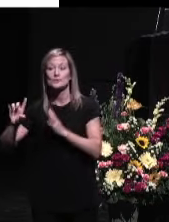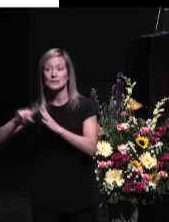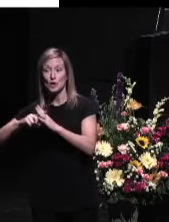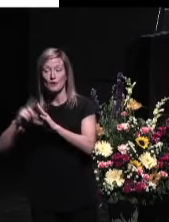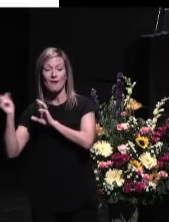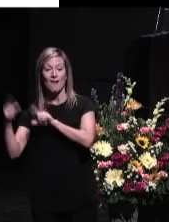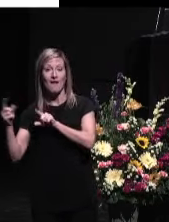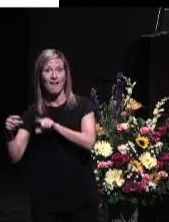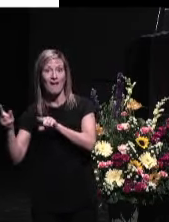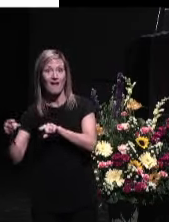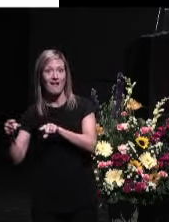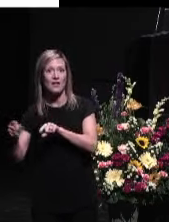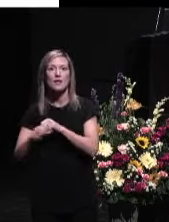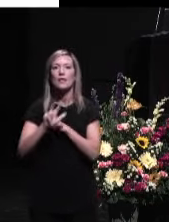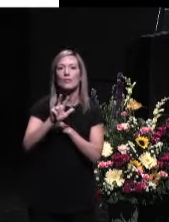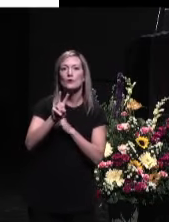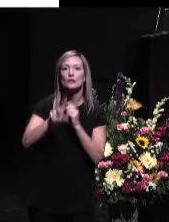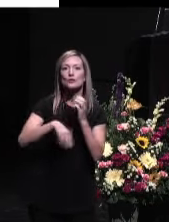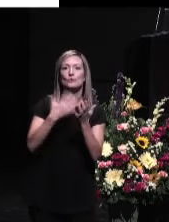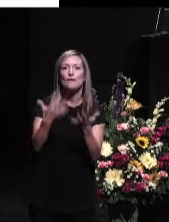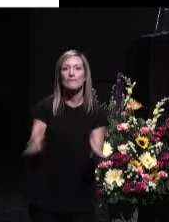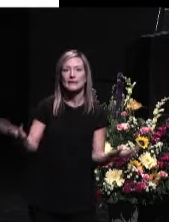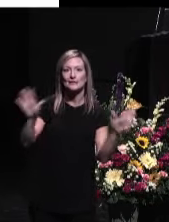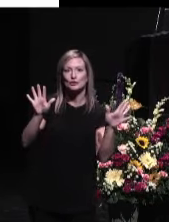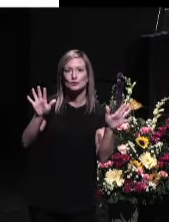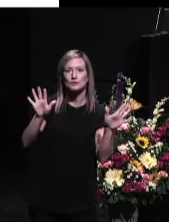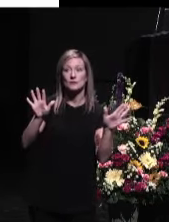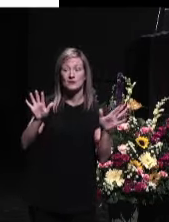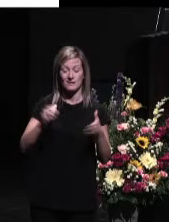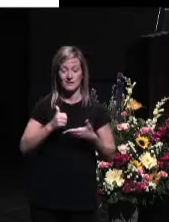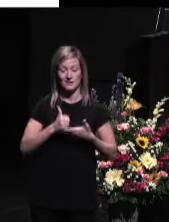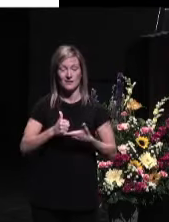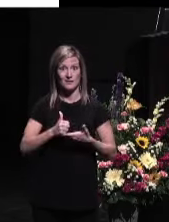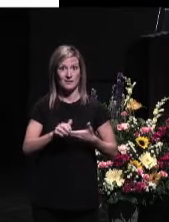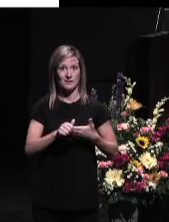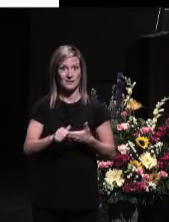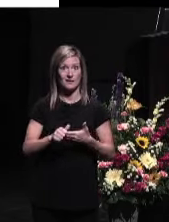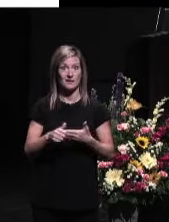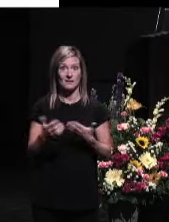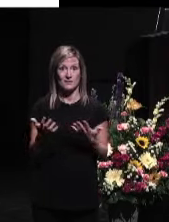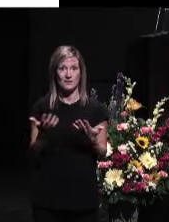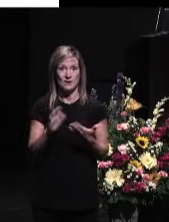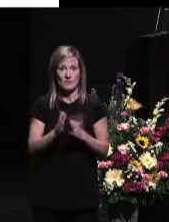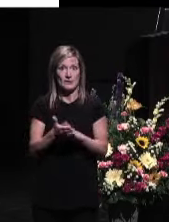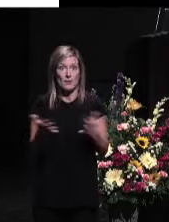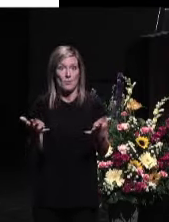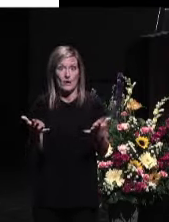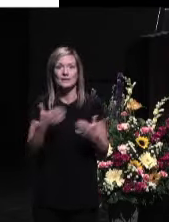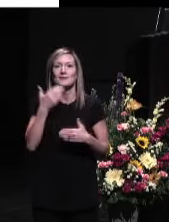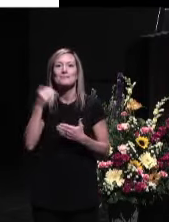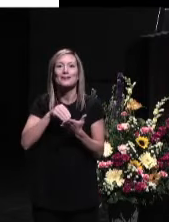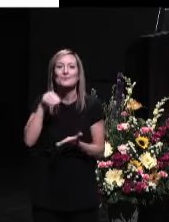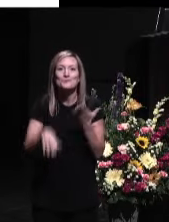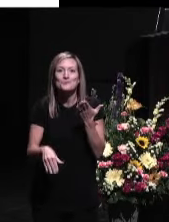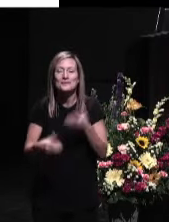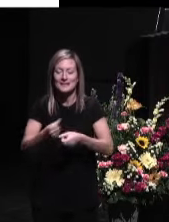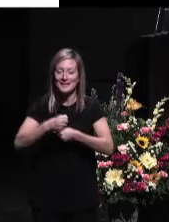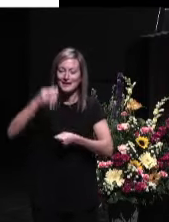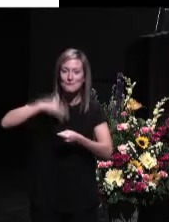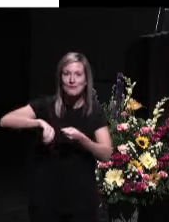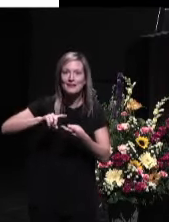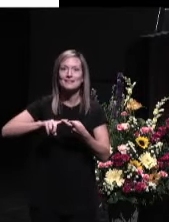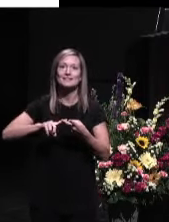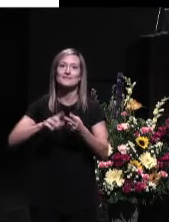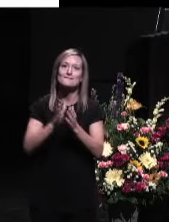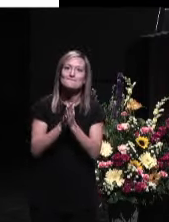students gained confidence. They gained skills. They gained credits. And what was so powerful about this is